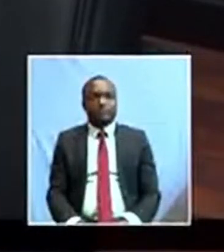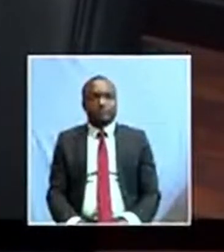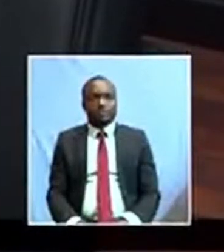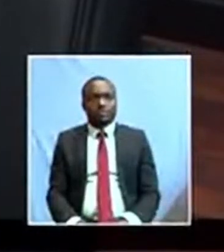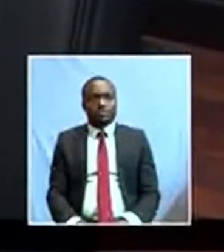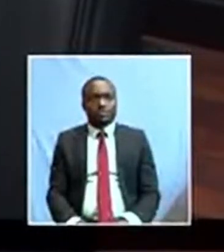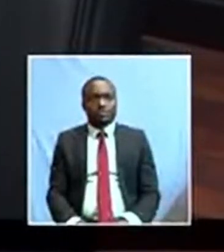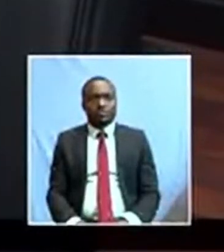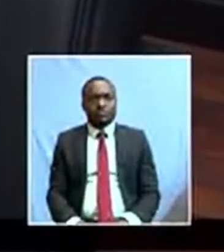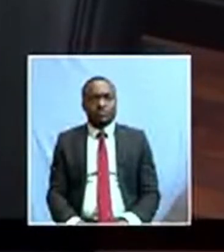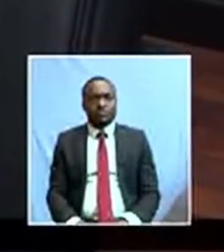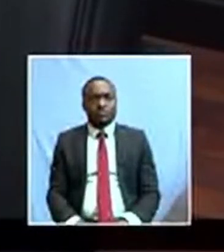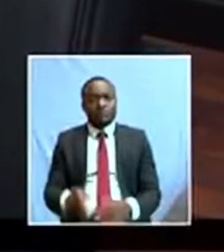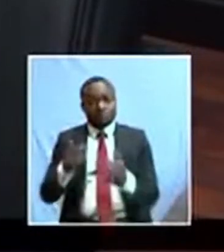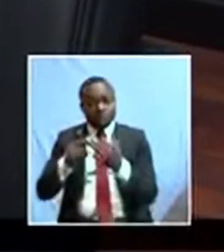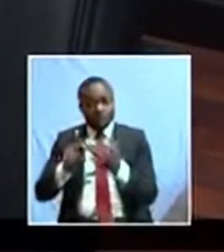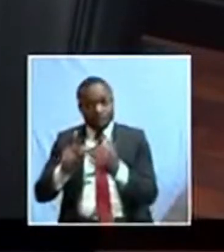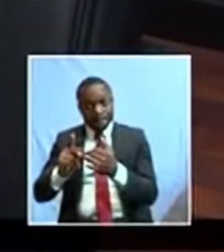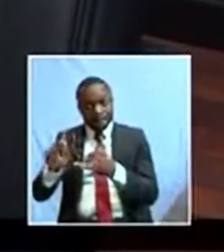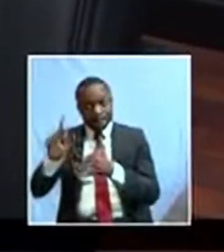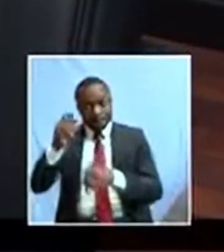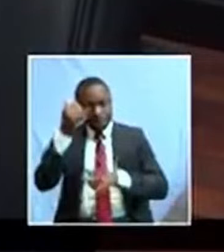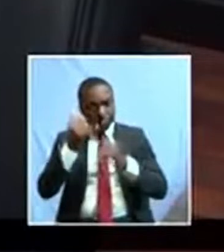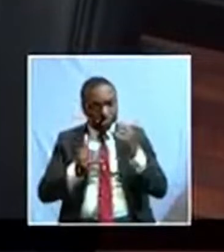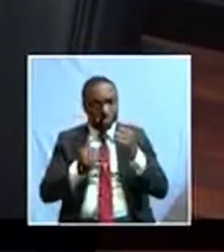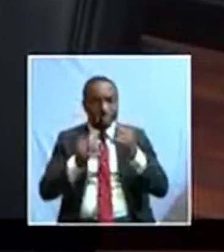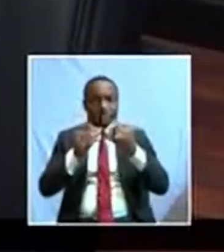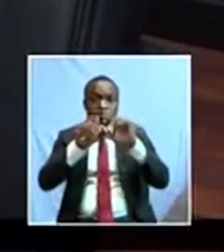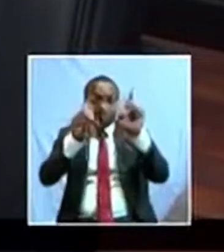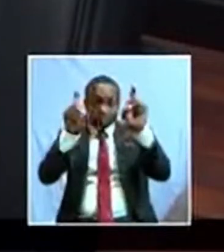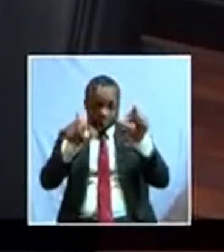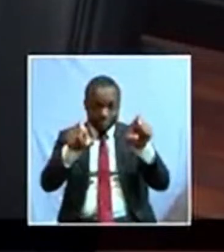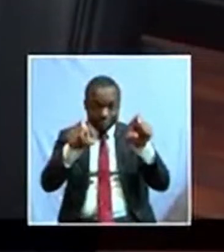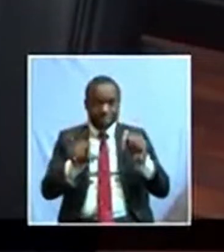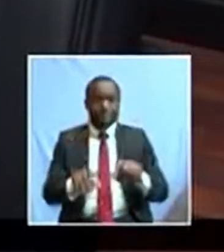the partial completion certificate,